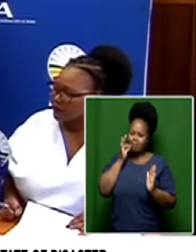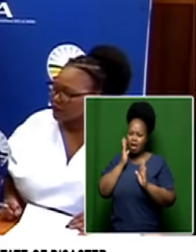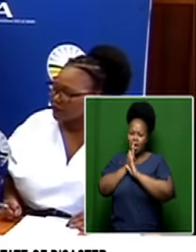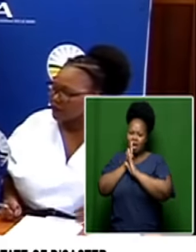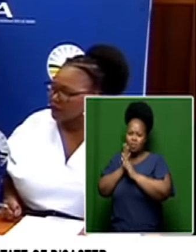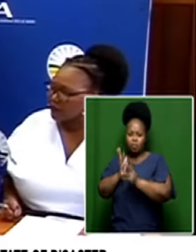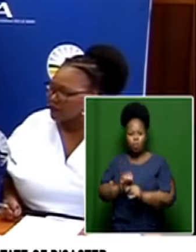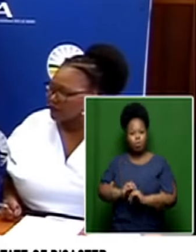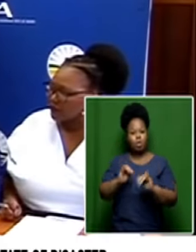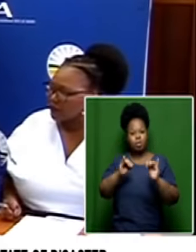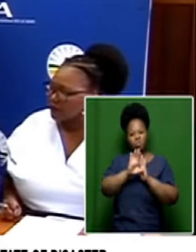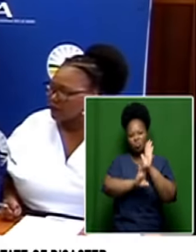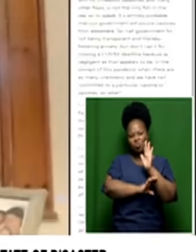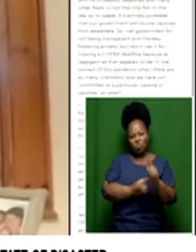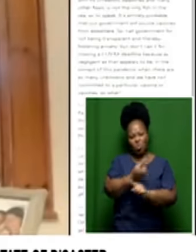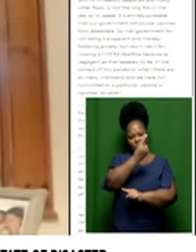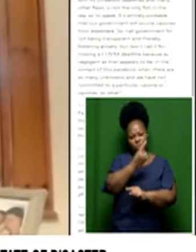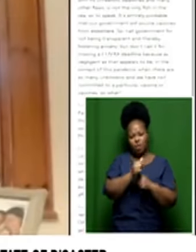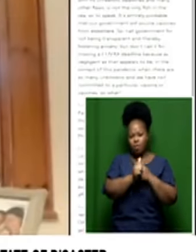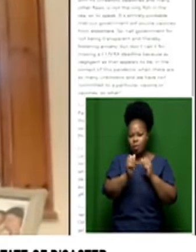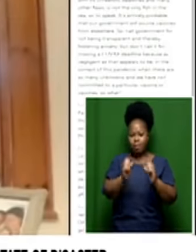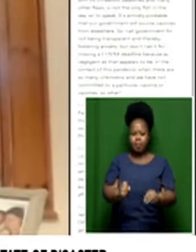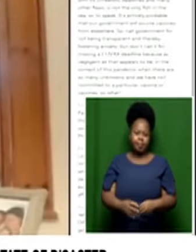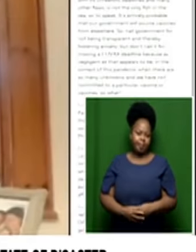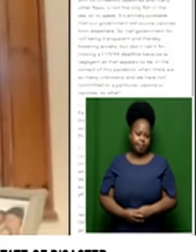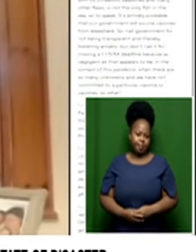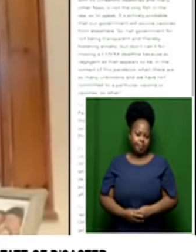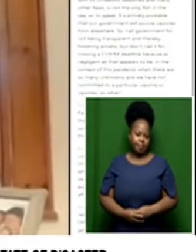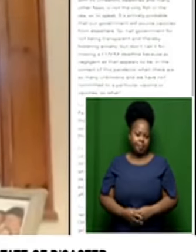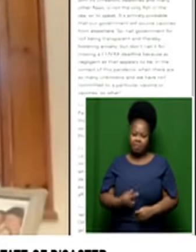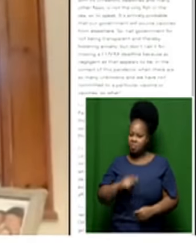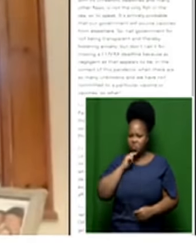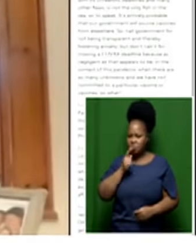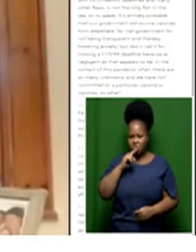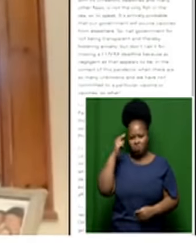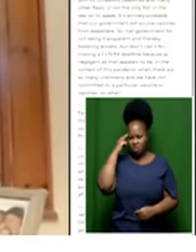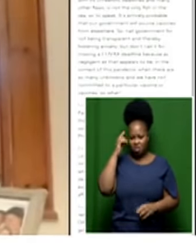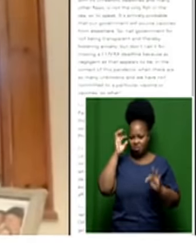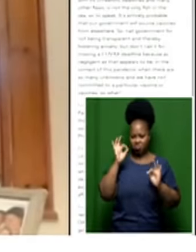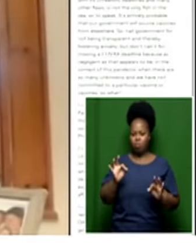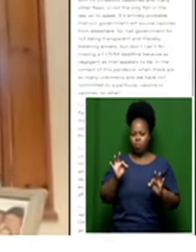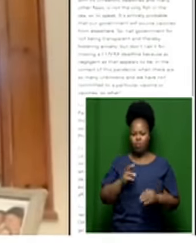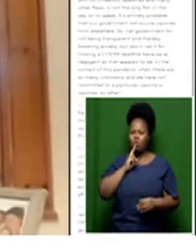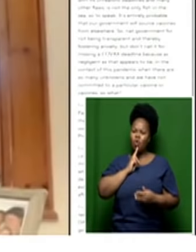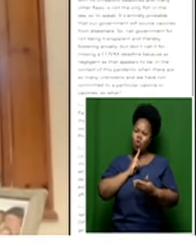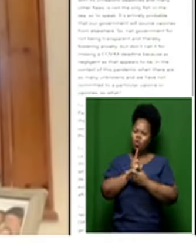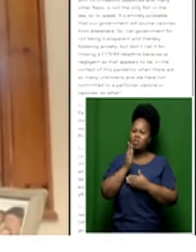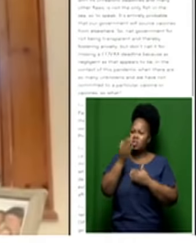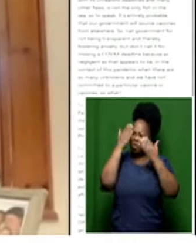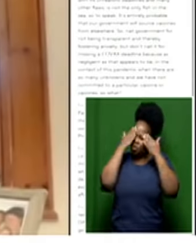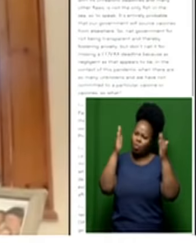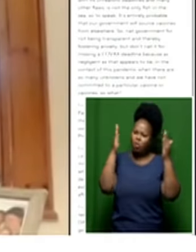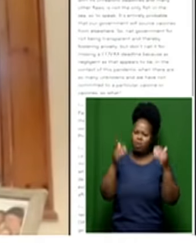even worse, unconstitutional. I really don't think it's unreasonable to expect some form of honesty, openness